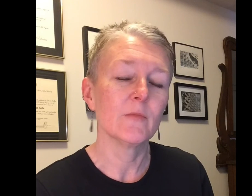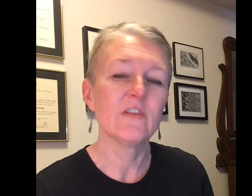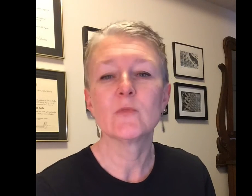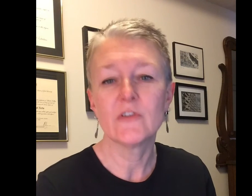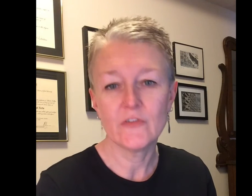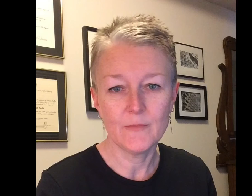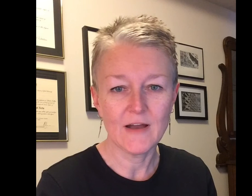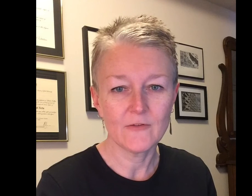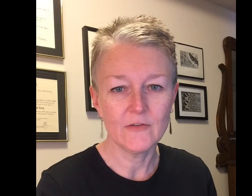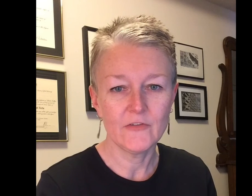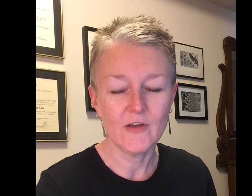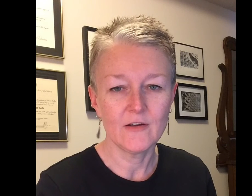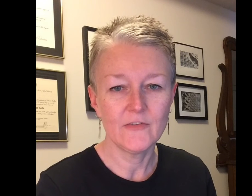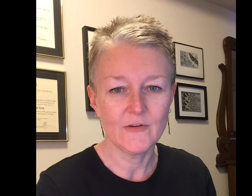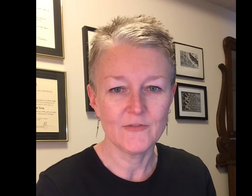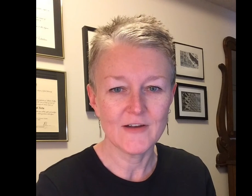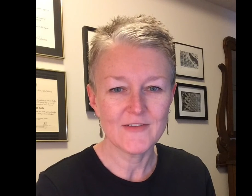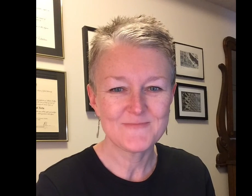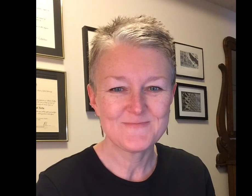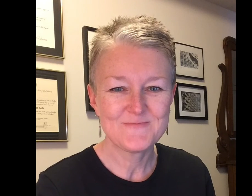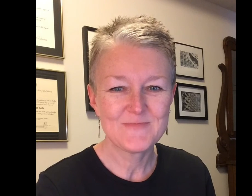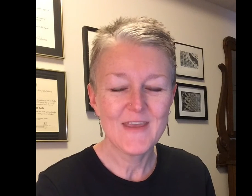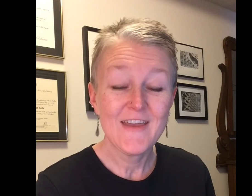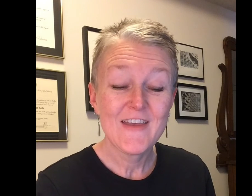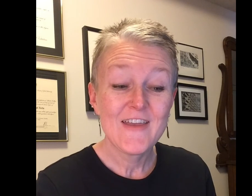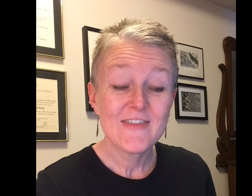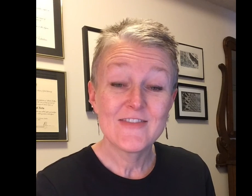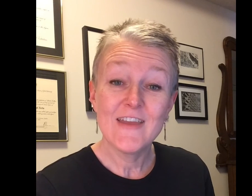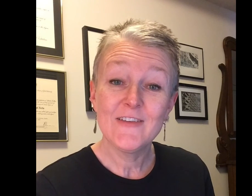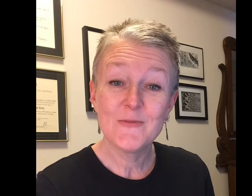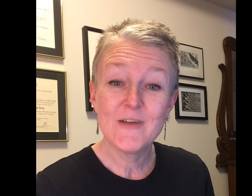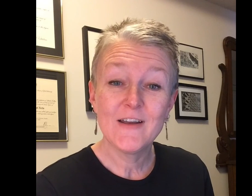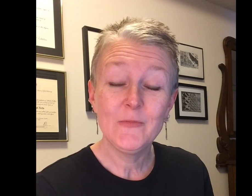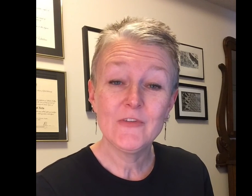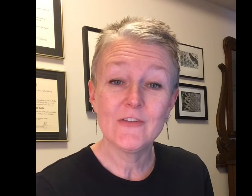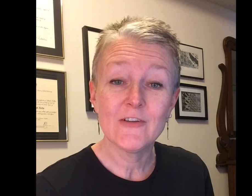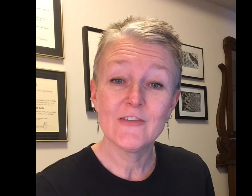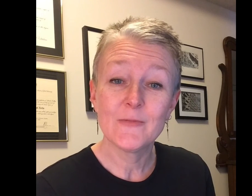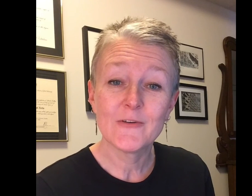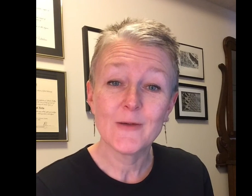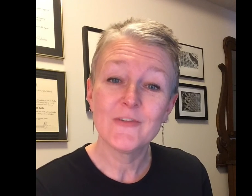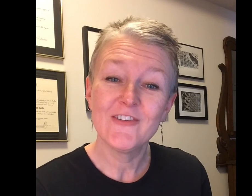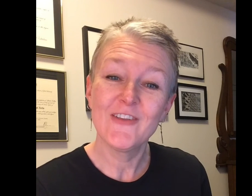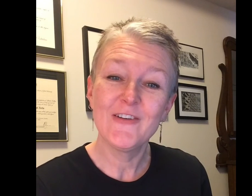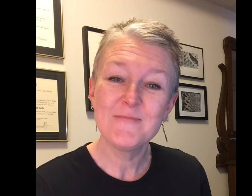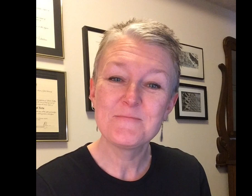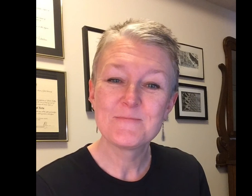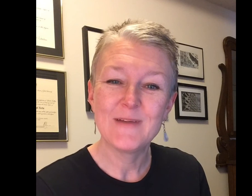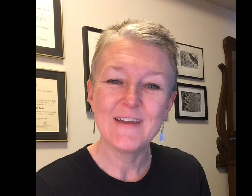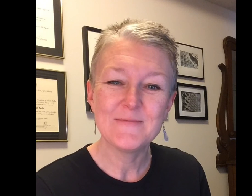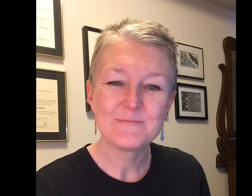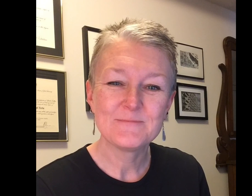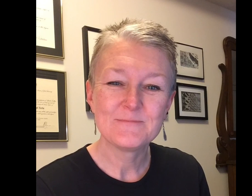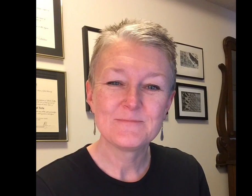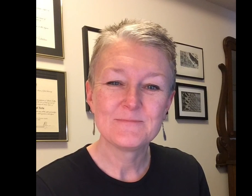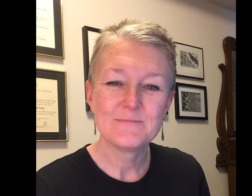missing information, which is the background sound effects. Thanks, hope that helps. Let's look at some other captions another time. Bye.